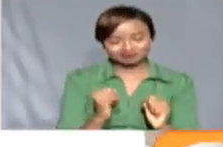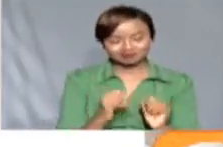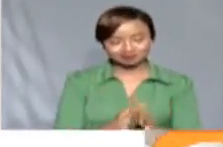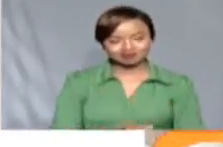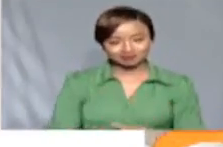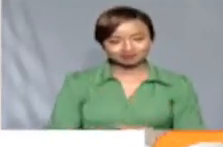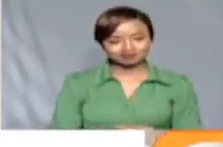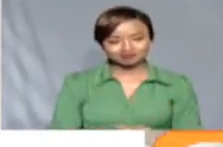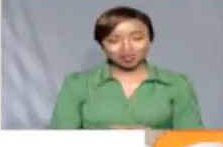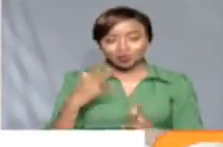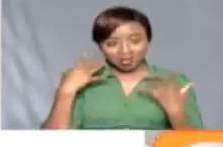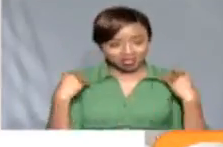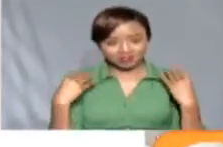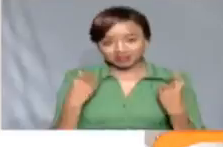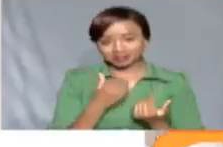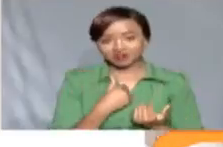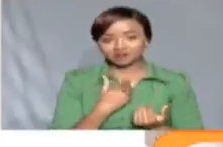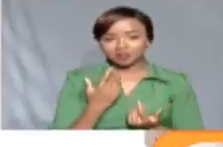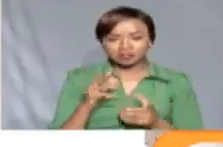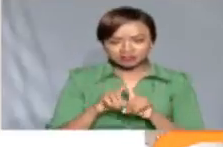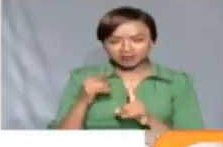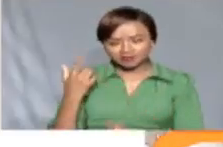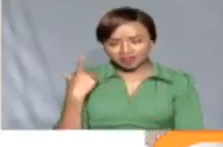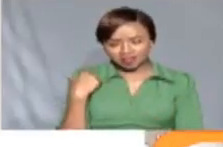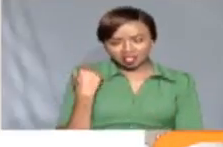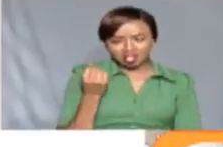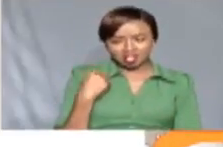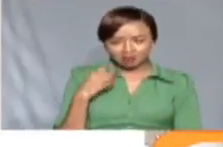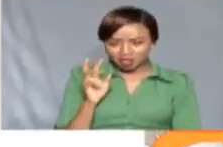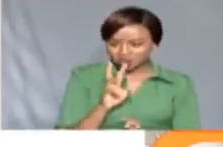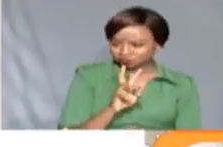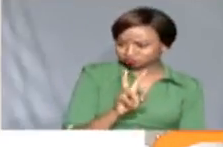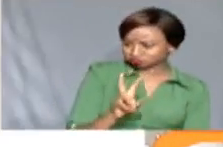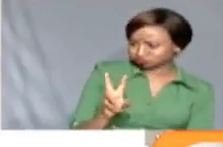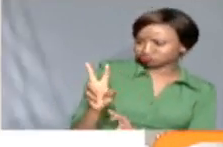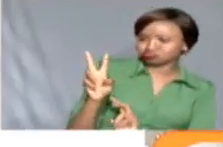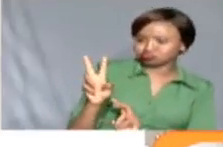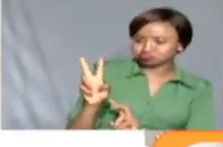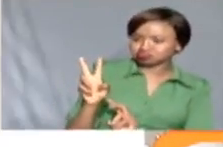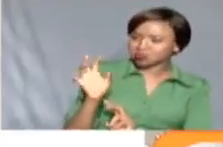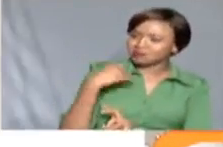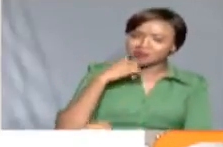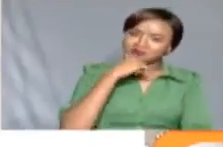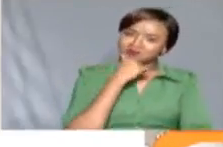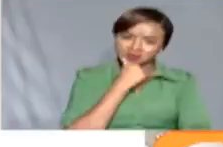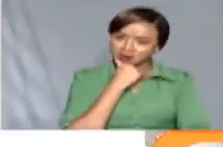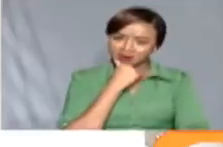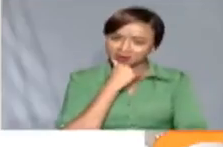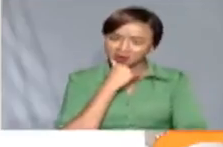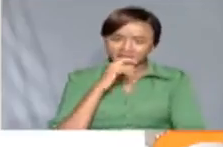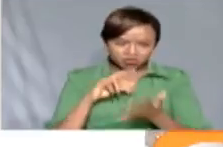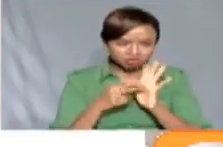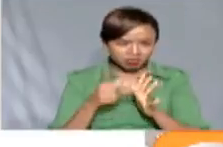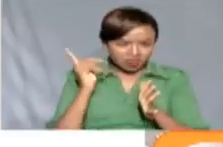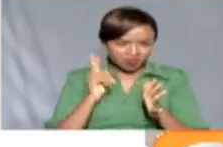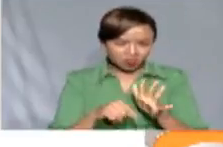exercising. You see, in the last few days, I have observed a few things that have made me wonder whether it has indeed to take a crisis